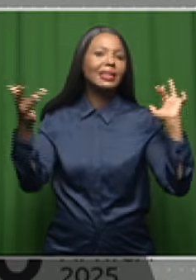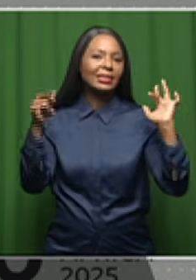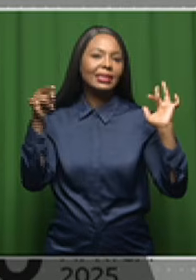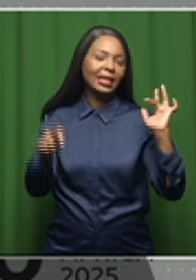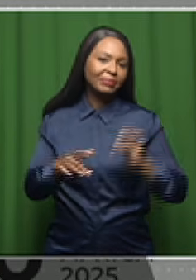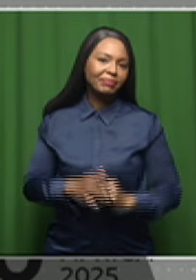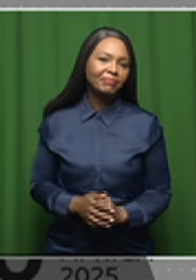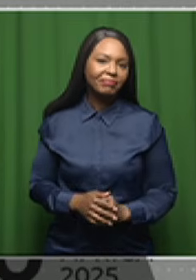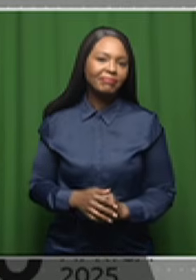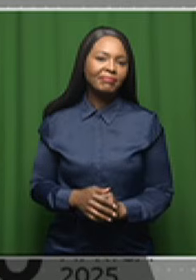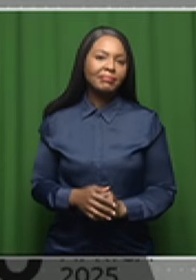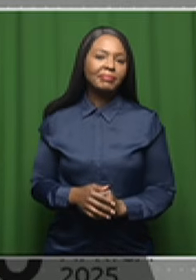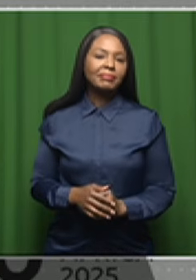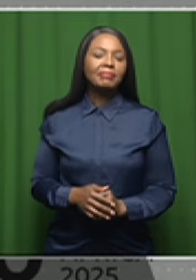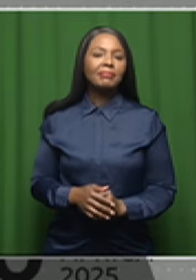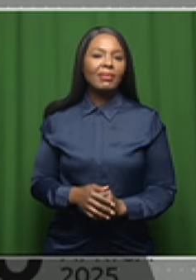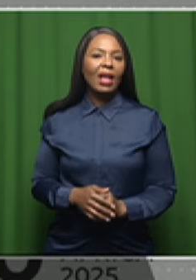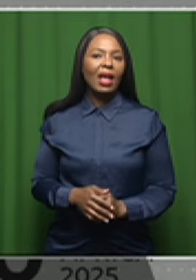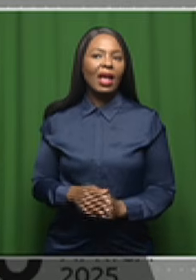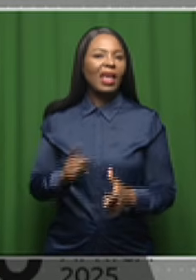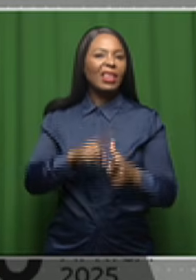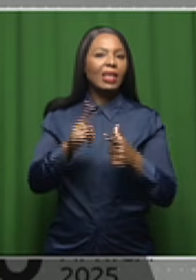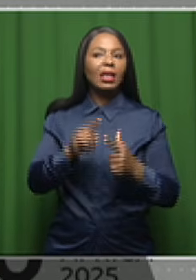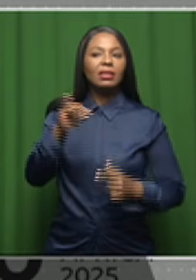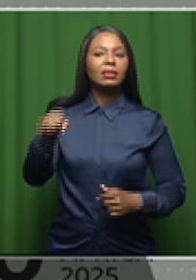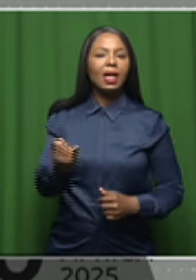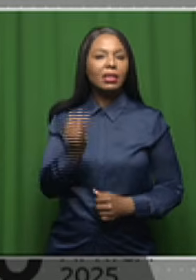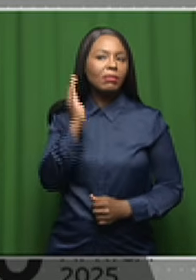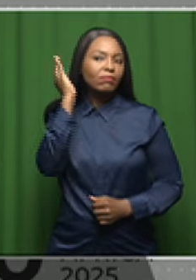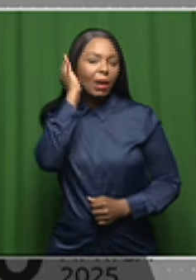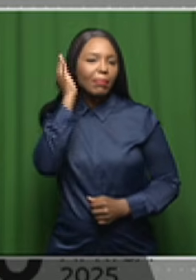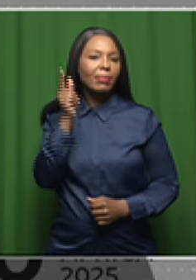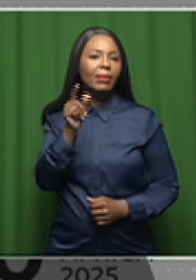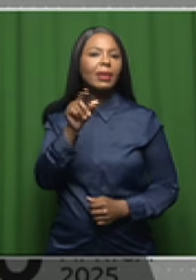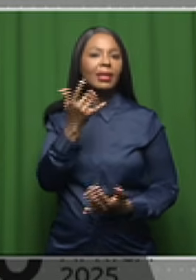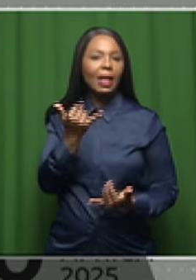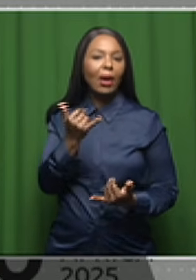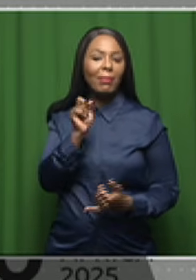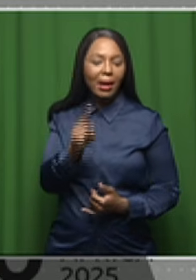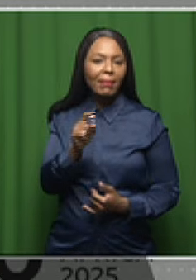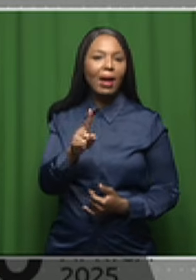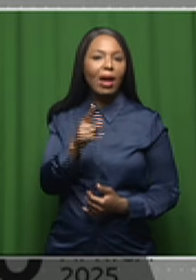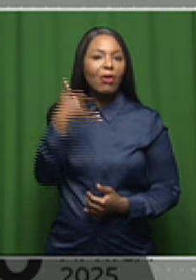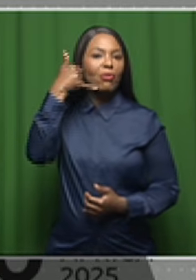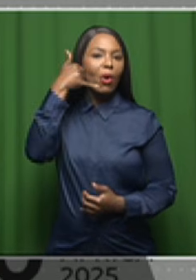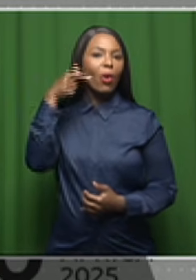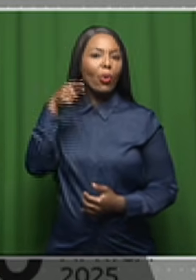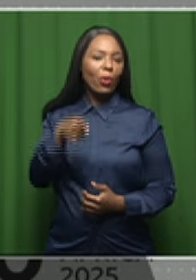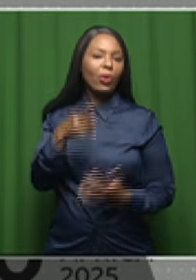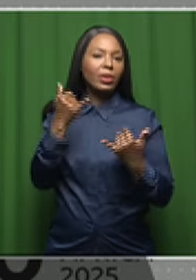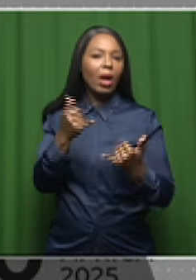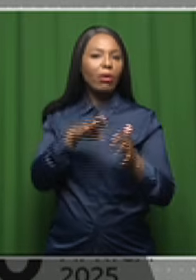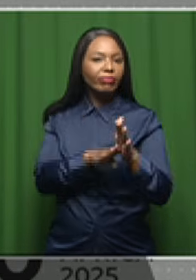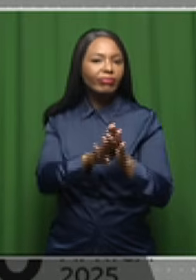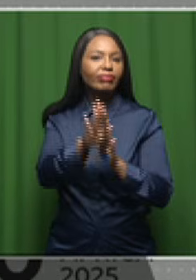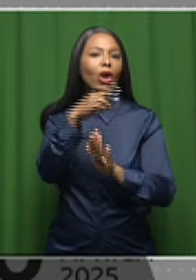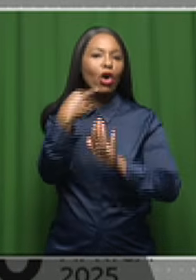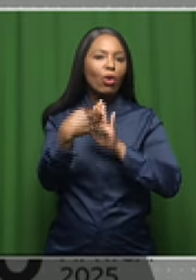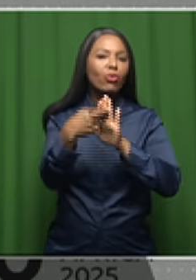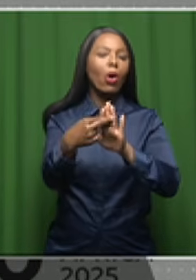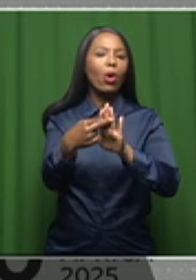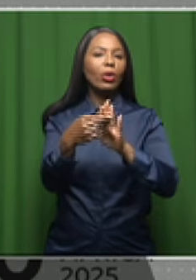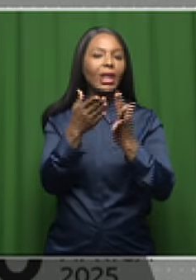despite mobile phones, particularly smartphones, playing a huge role in improving access